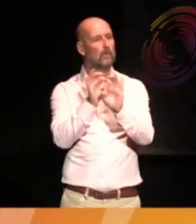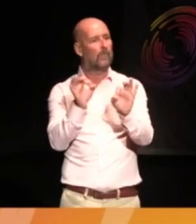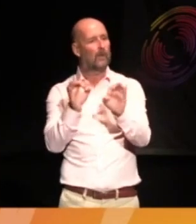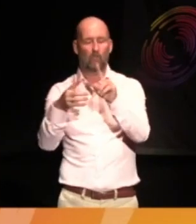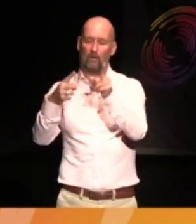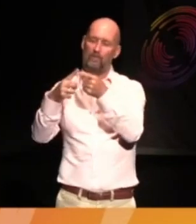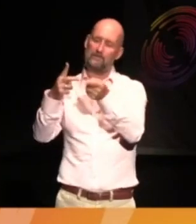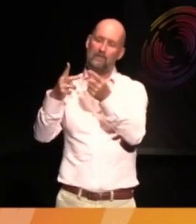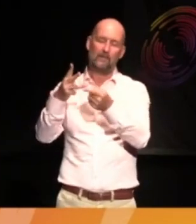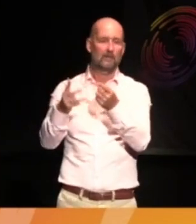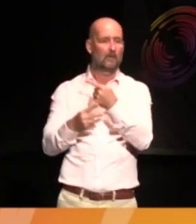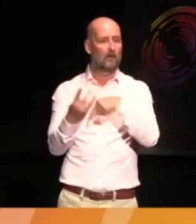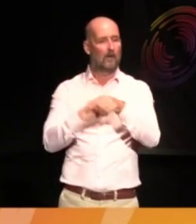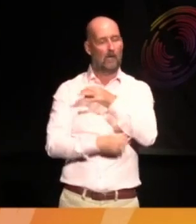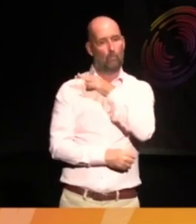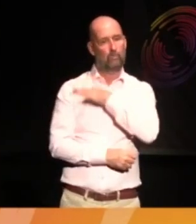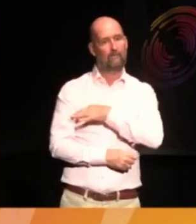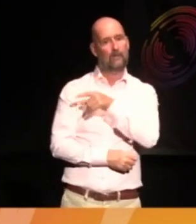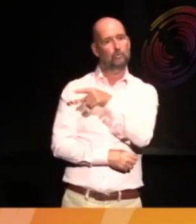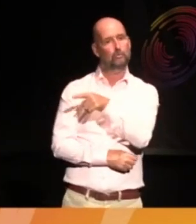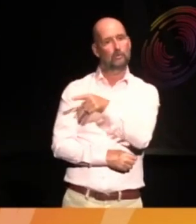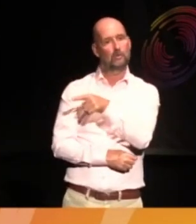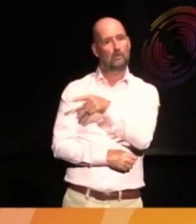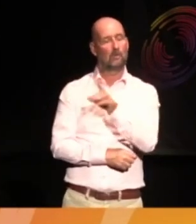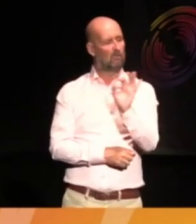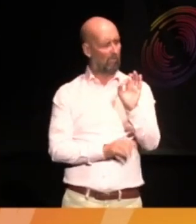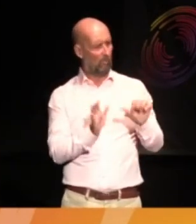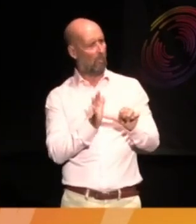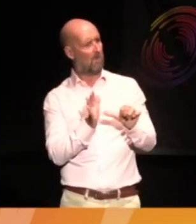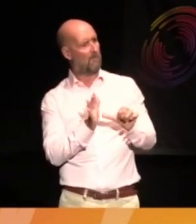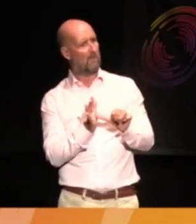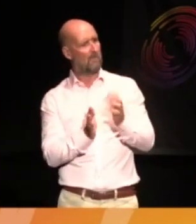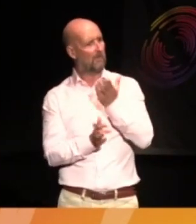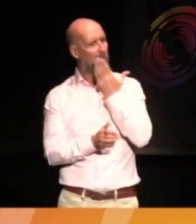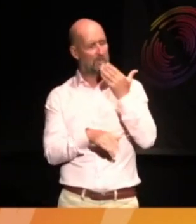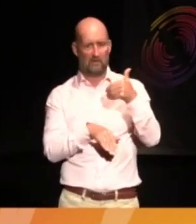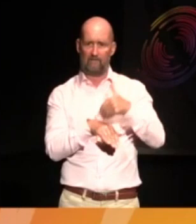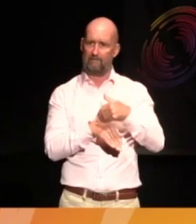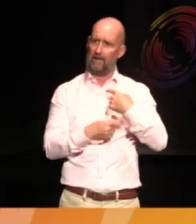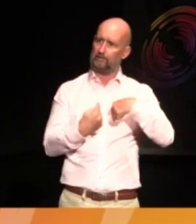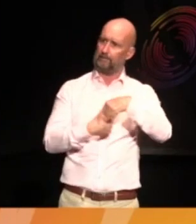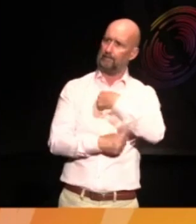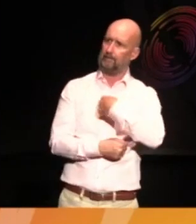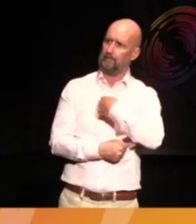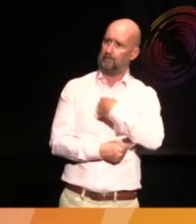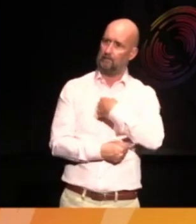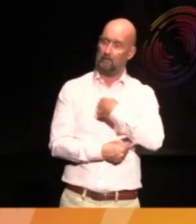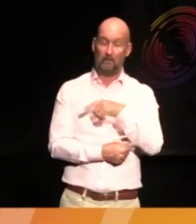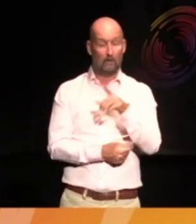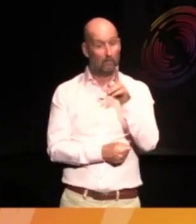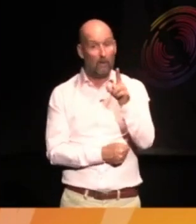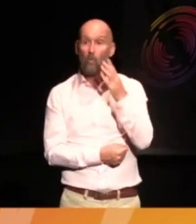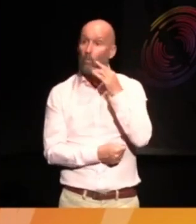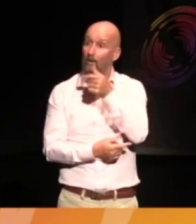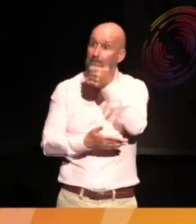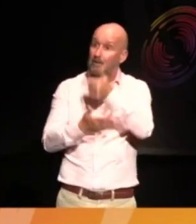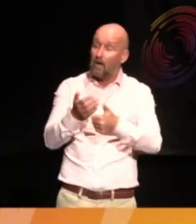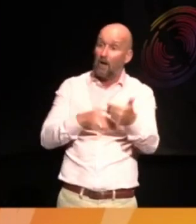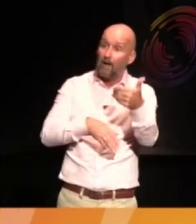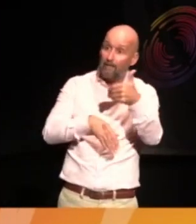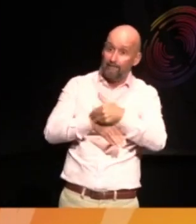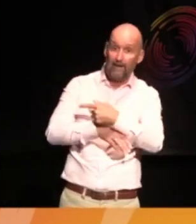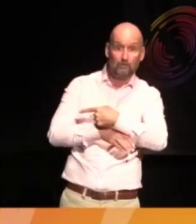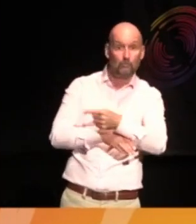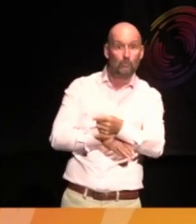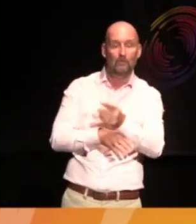of privilege that I have. I don't see what the problem is because it has yet to affect you. But until it does, then nothing is